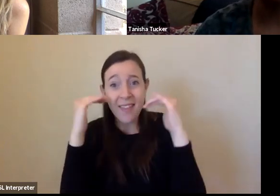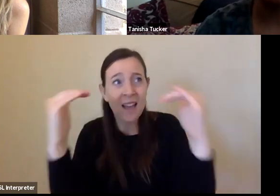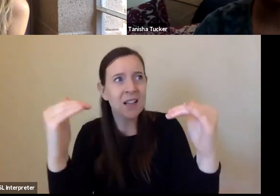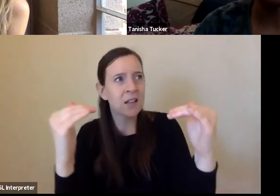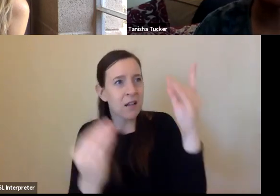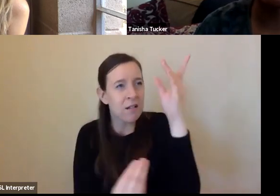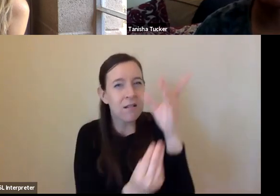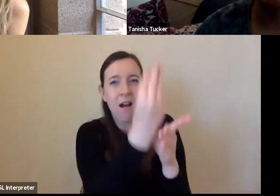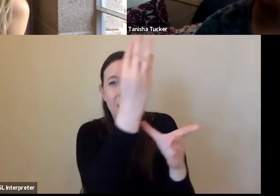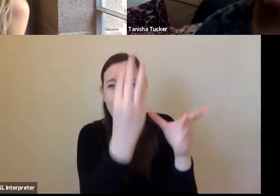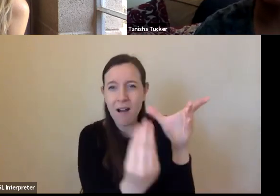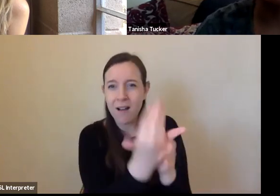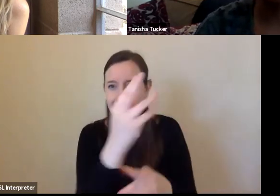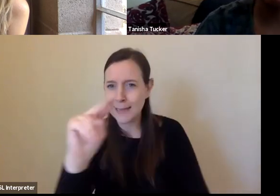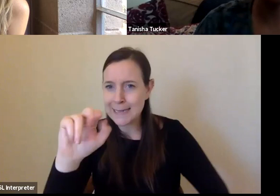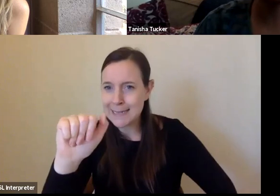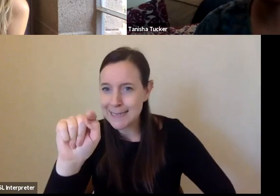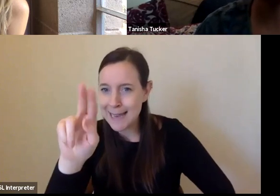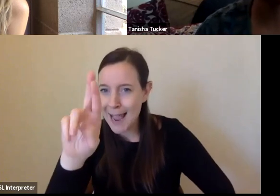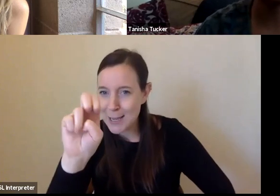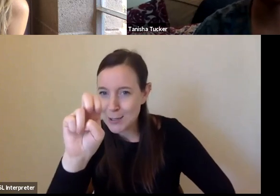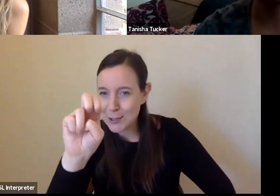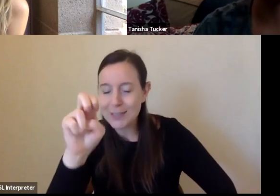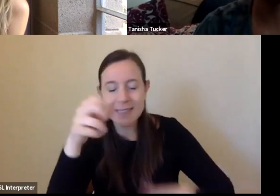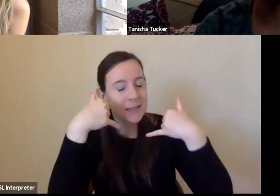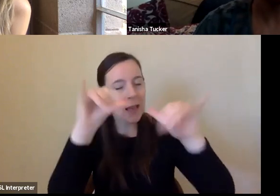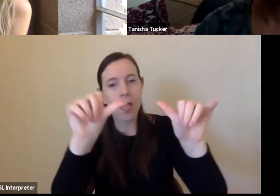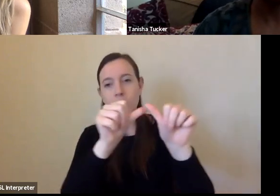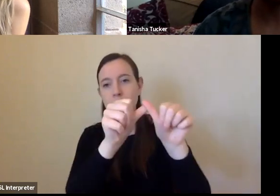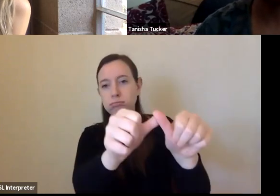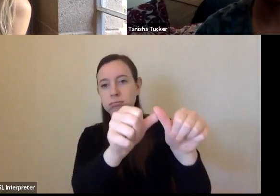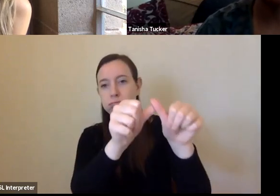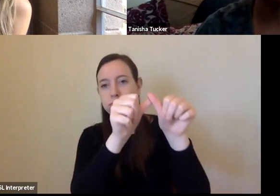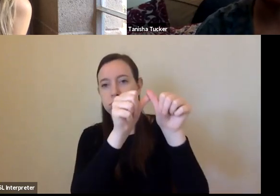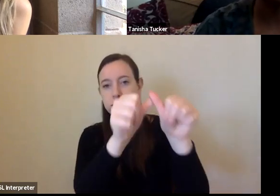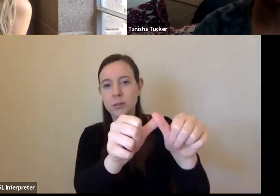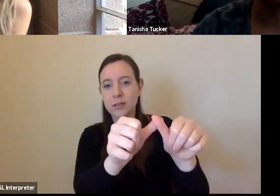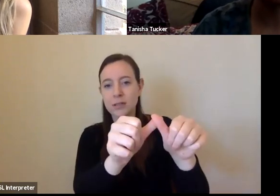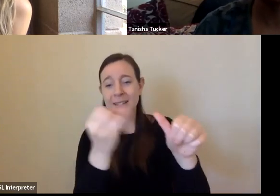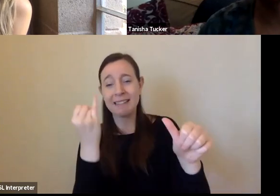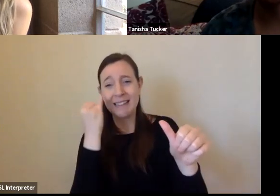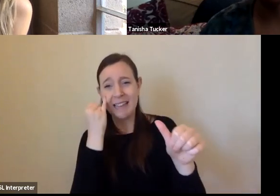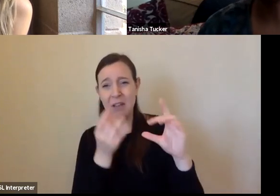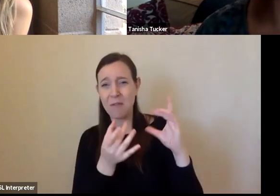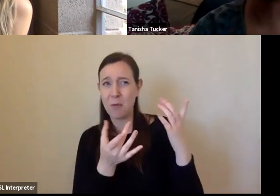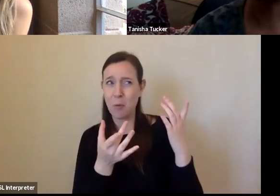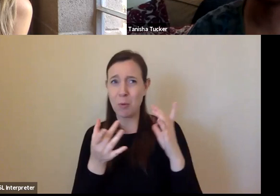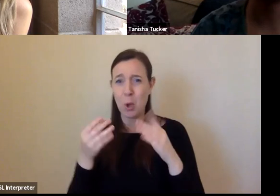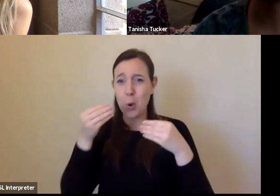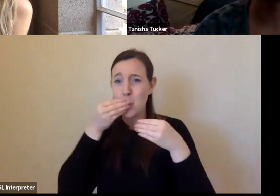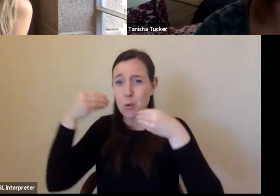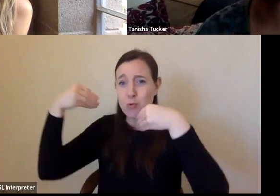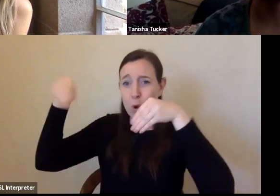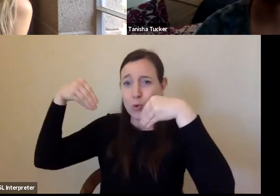all nature is still going. It's like we're still continuing on, and if we lose that connection with our grocery stores, we still have